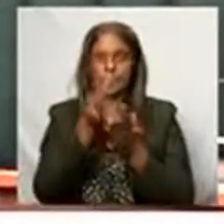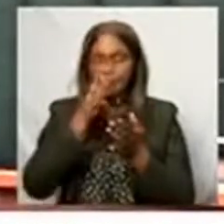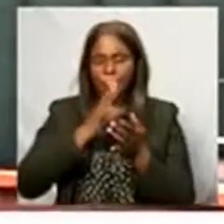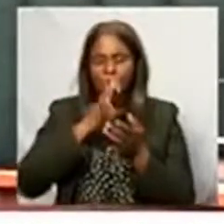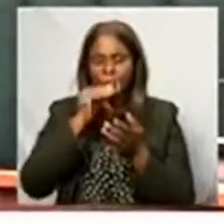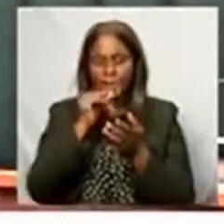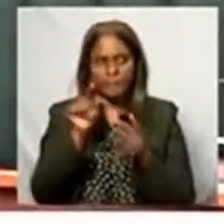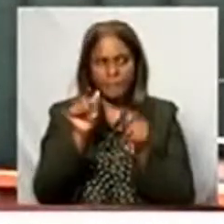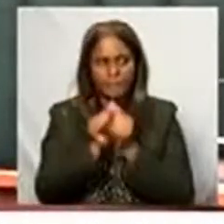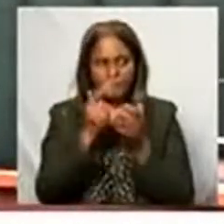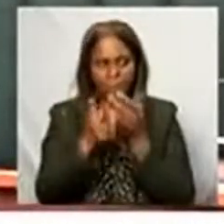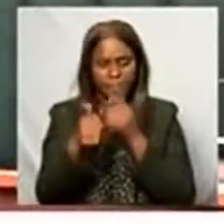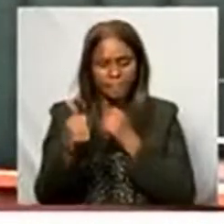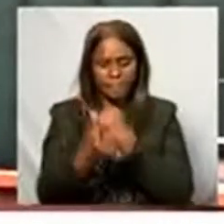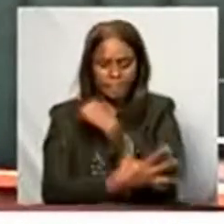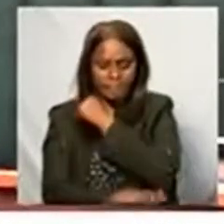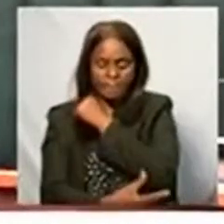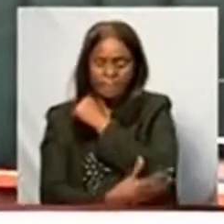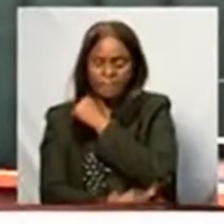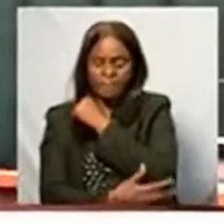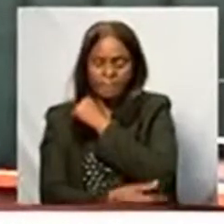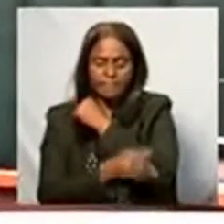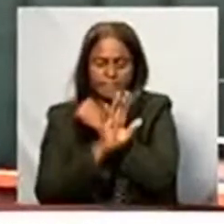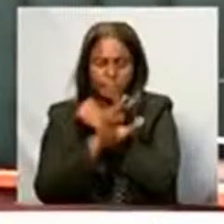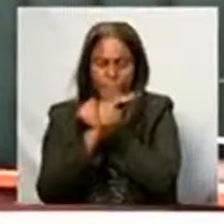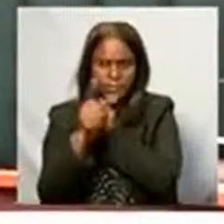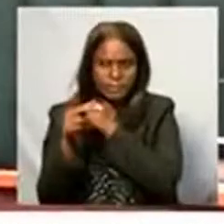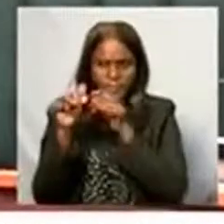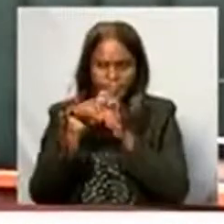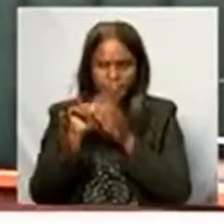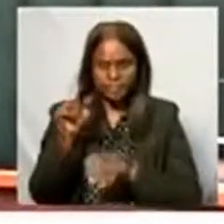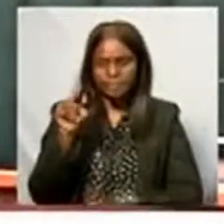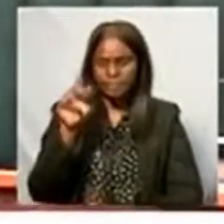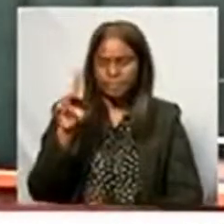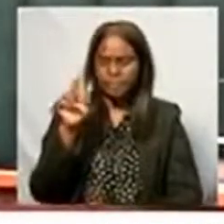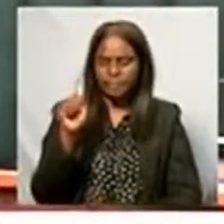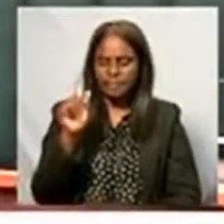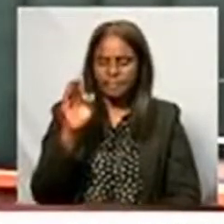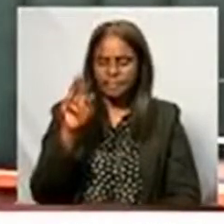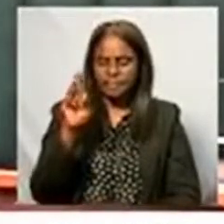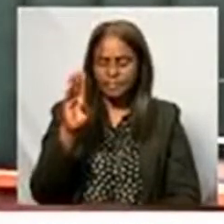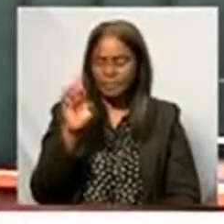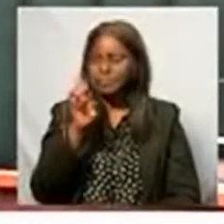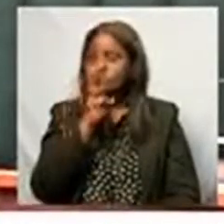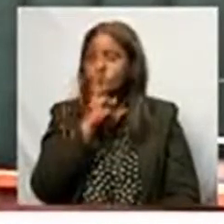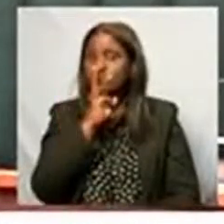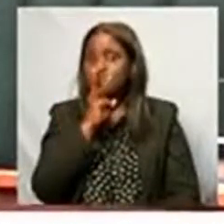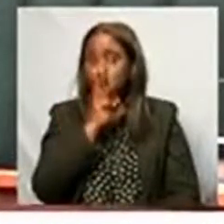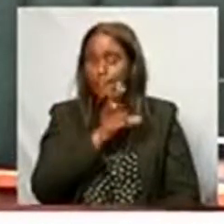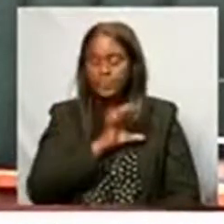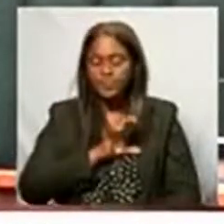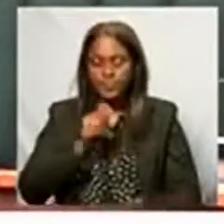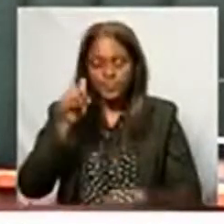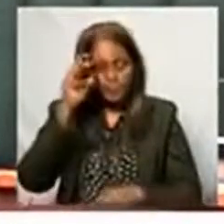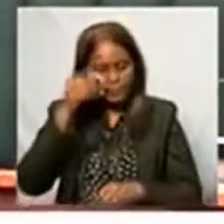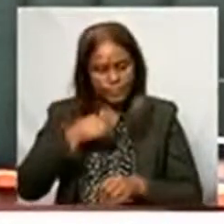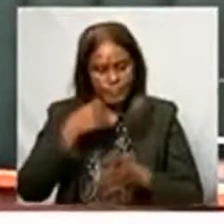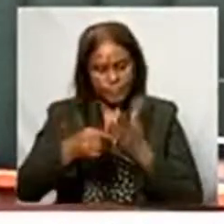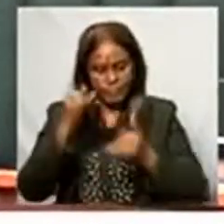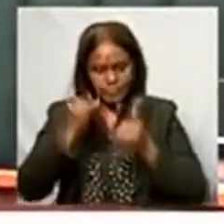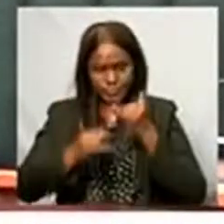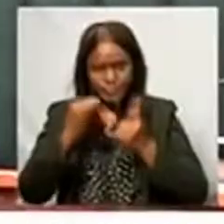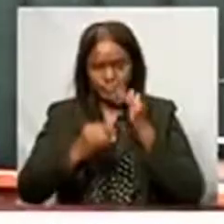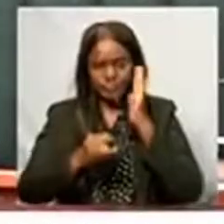Speaker, regarding the poor state of properties at Kafubu Water and Sanitation Company, the ministry has